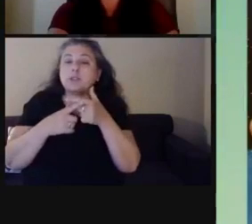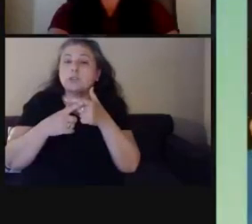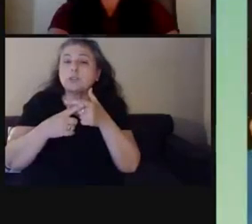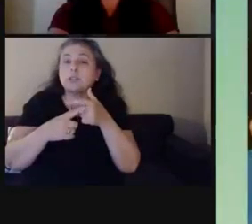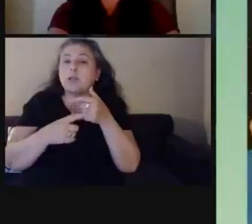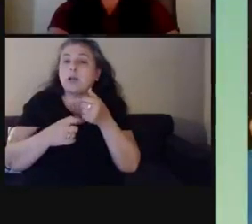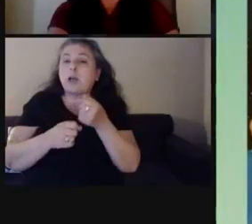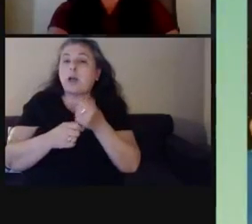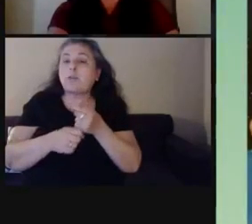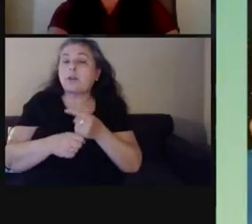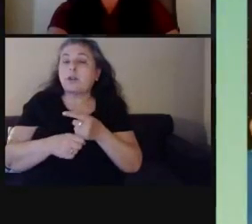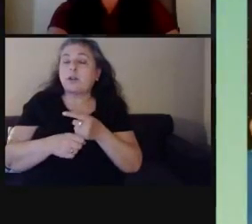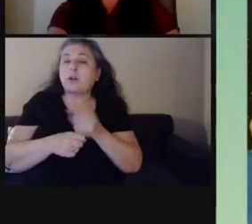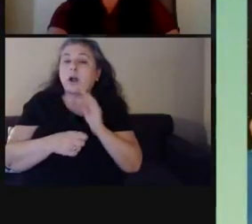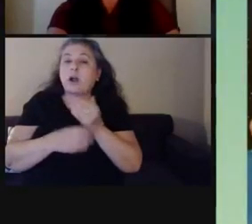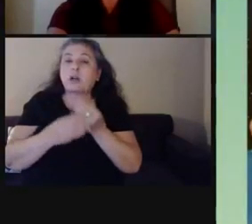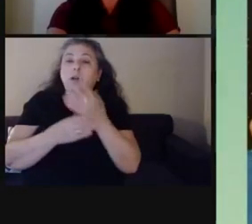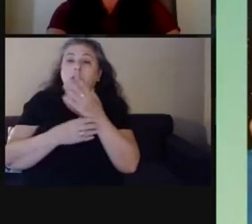at Oakton,